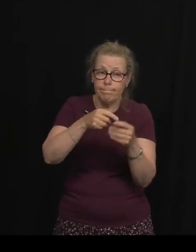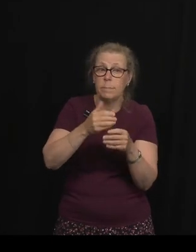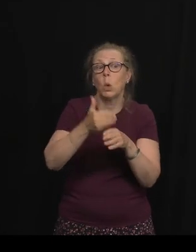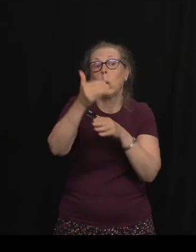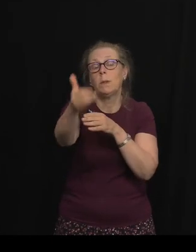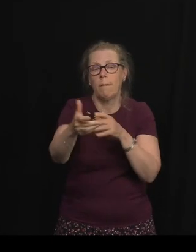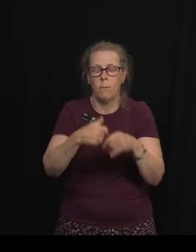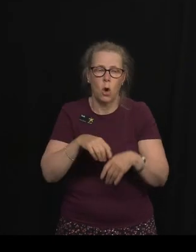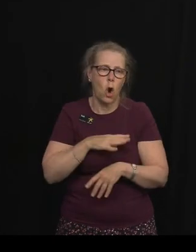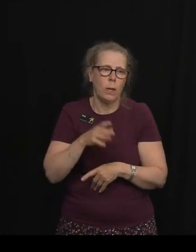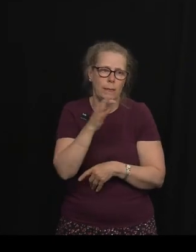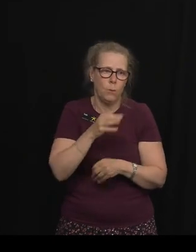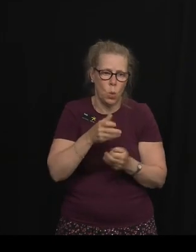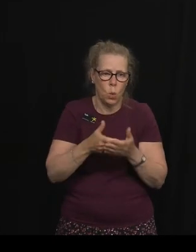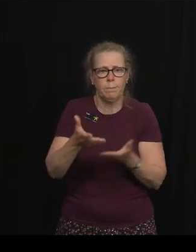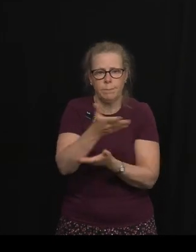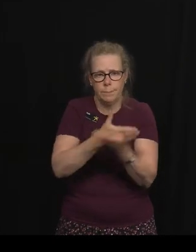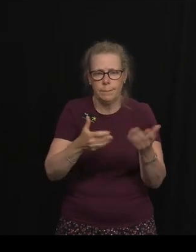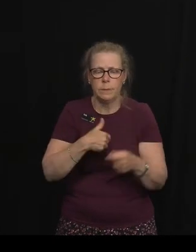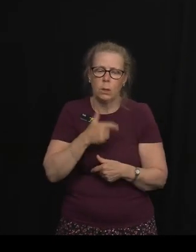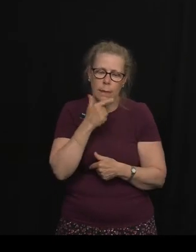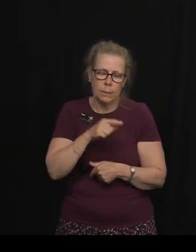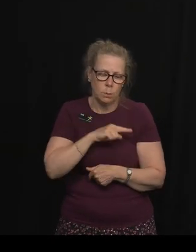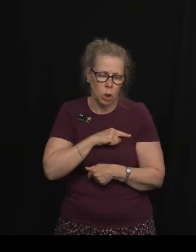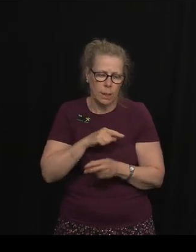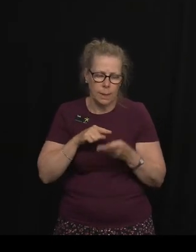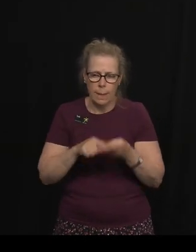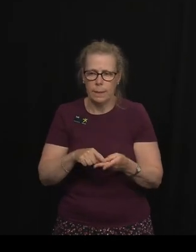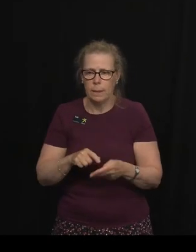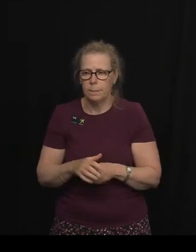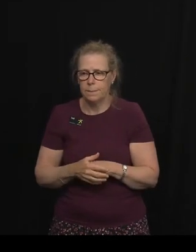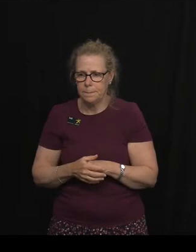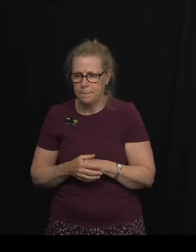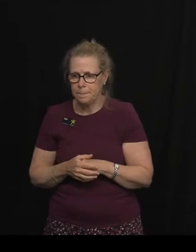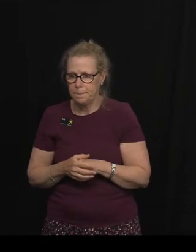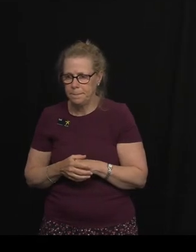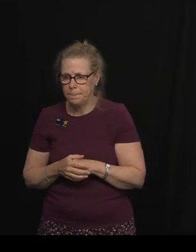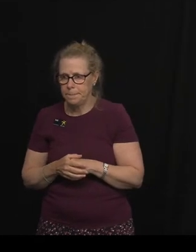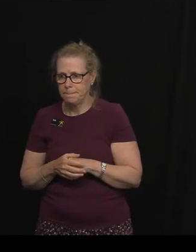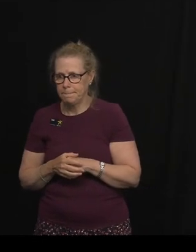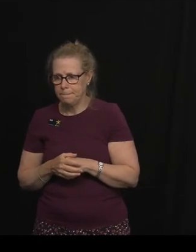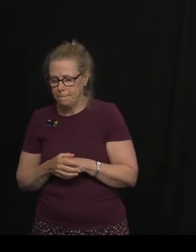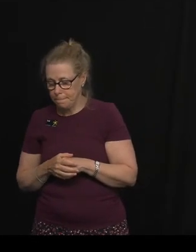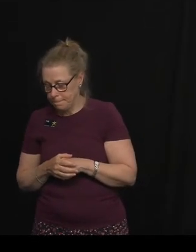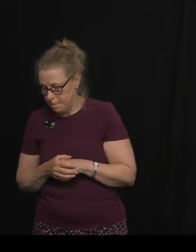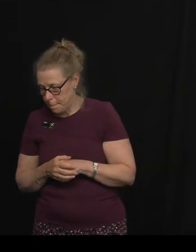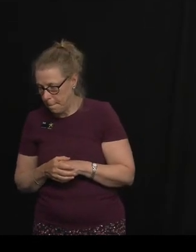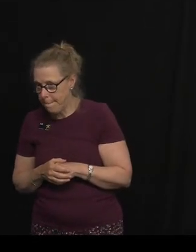so much again. Thank you.